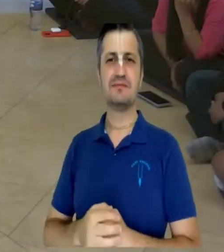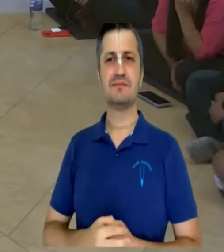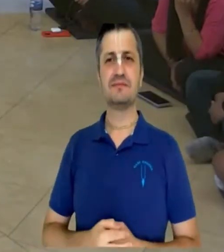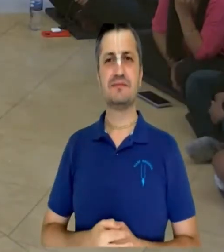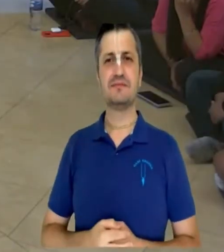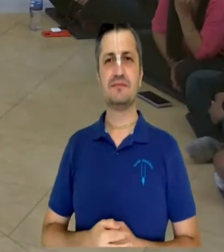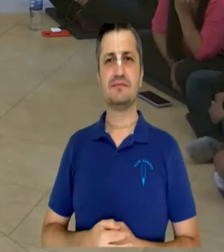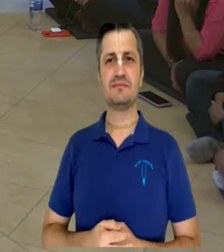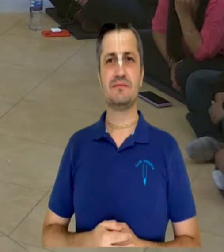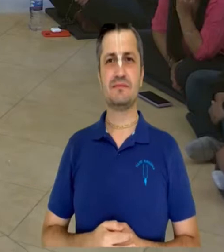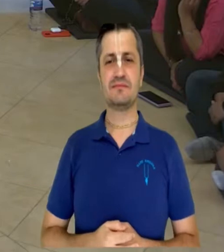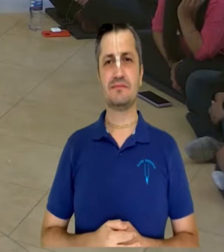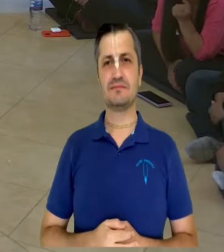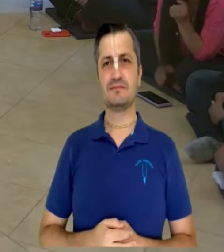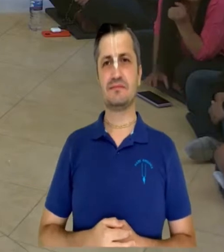only